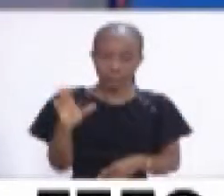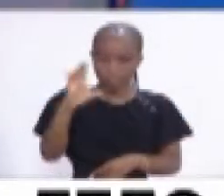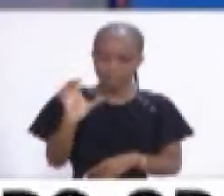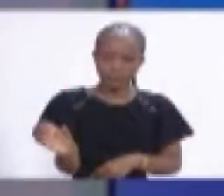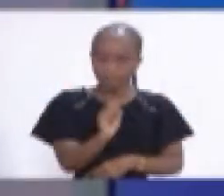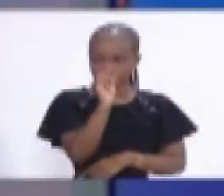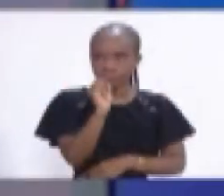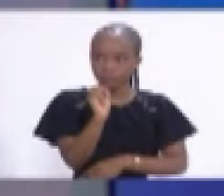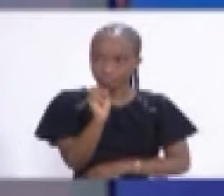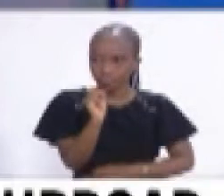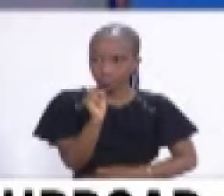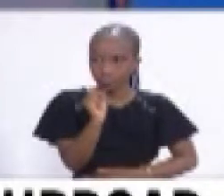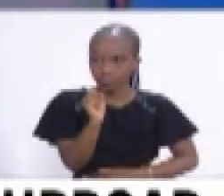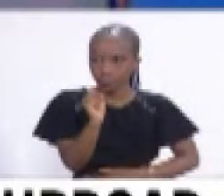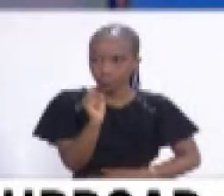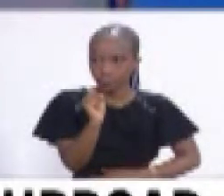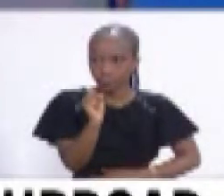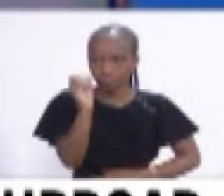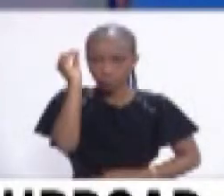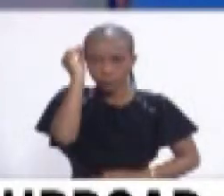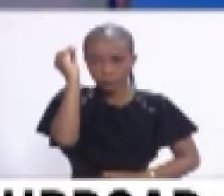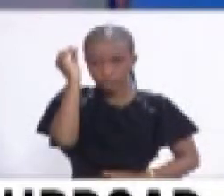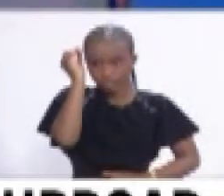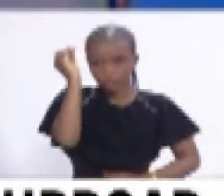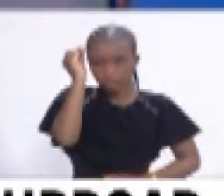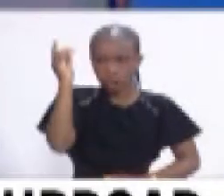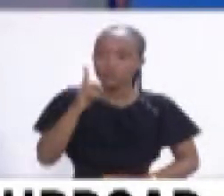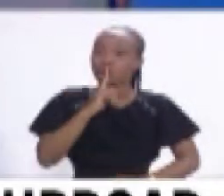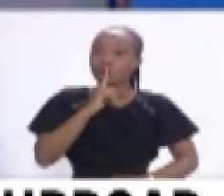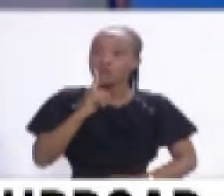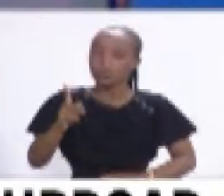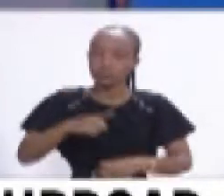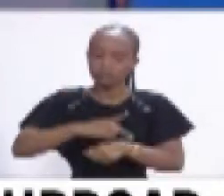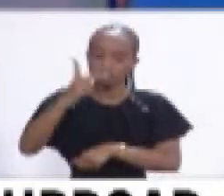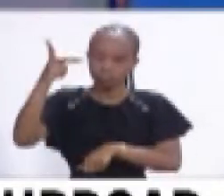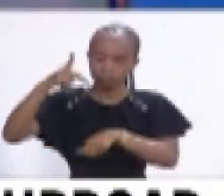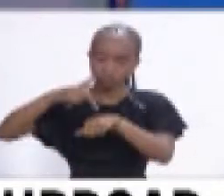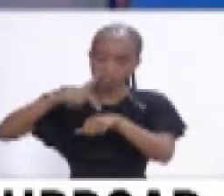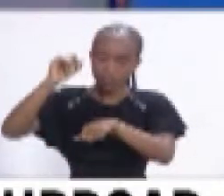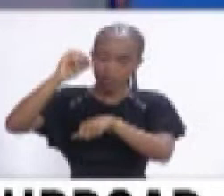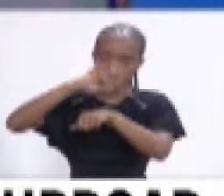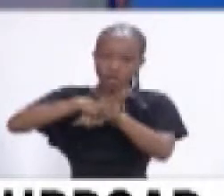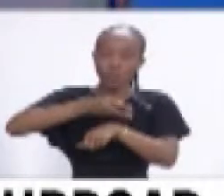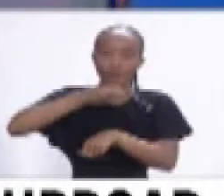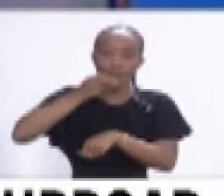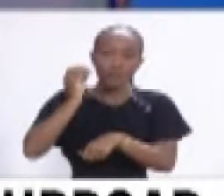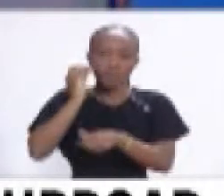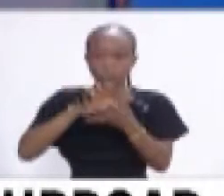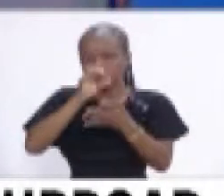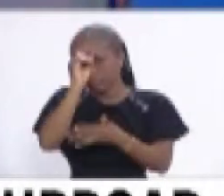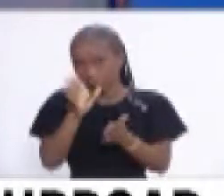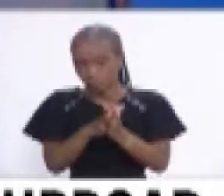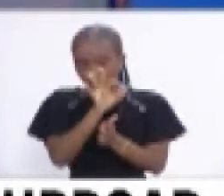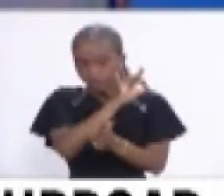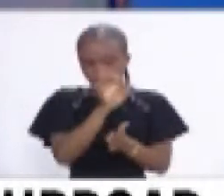Cabinet Secretary, that is Professor George Magoha, to order heads of schools to send home learners with fee arrears